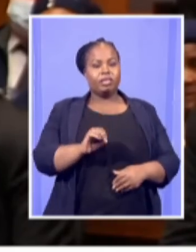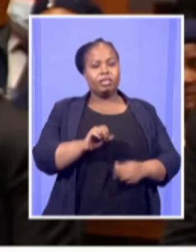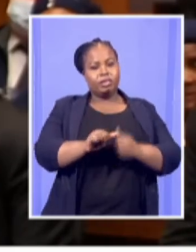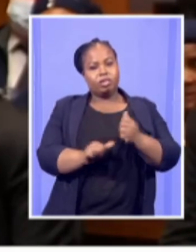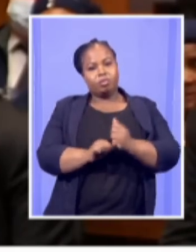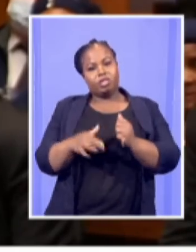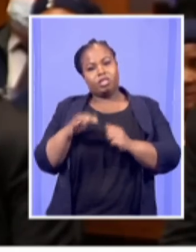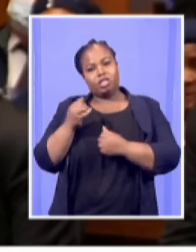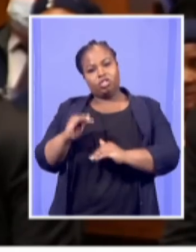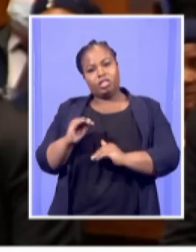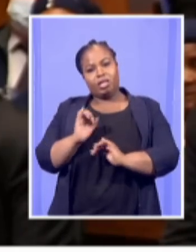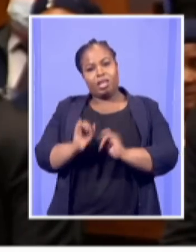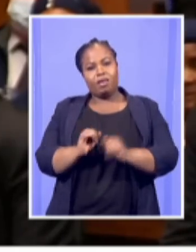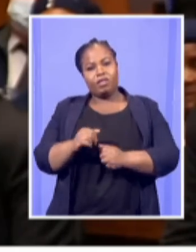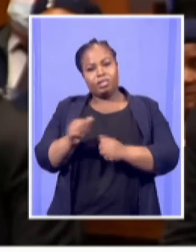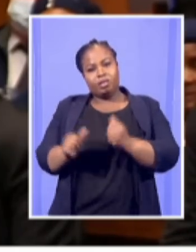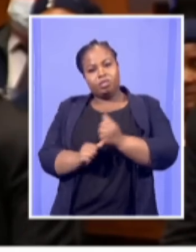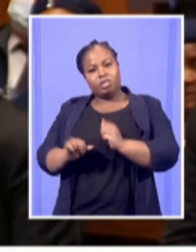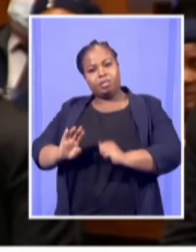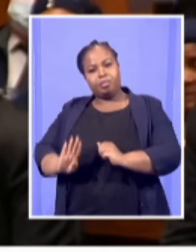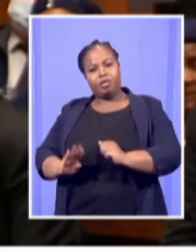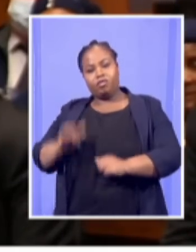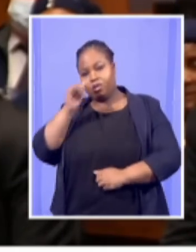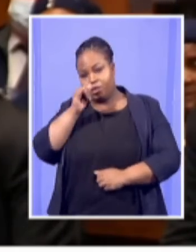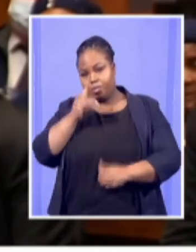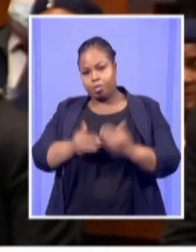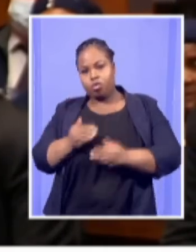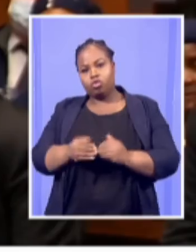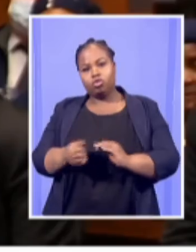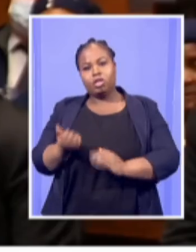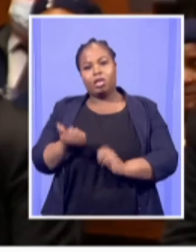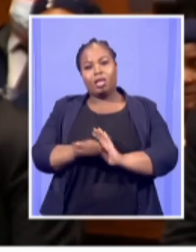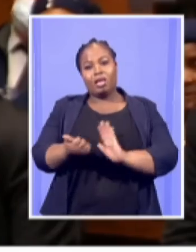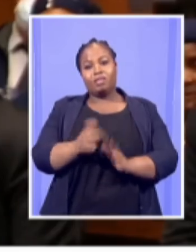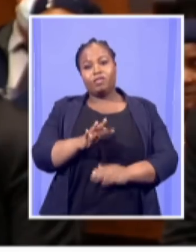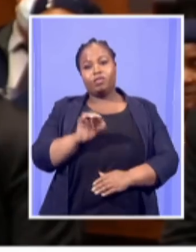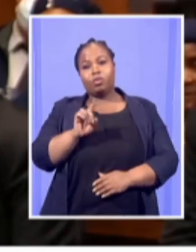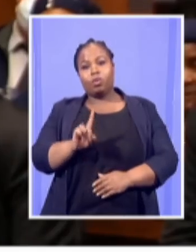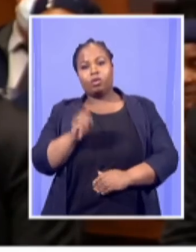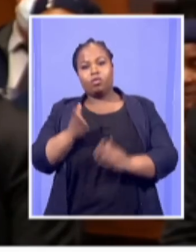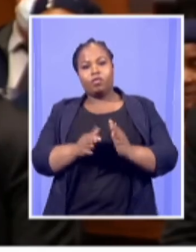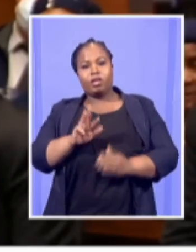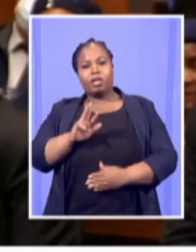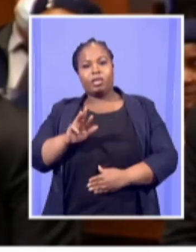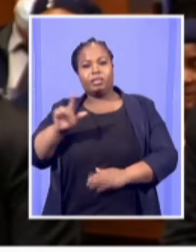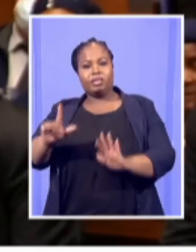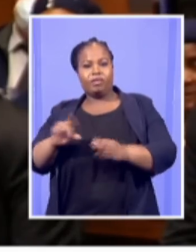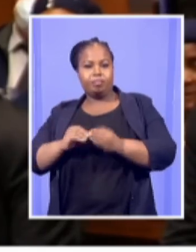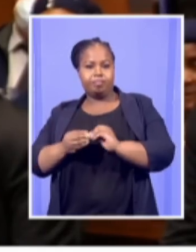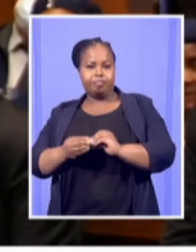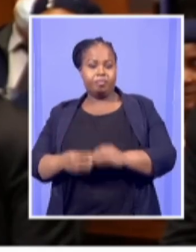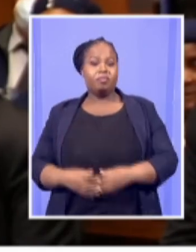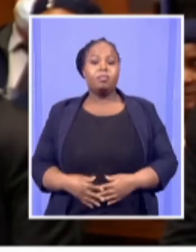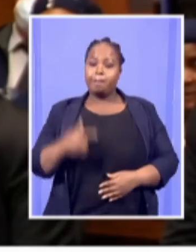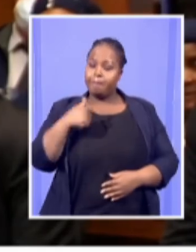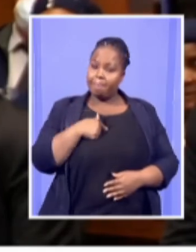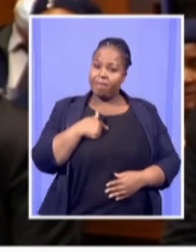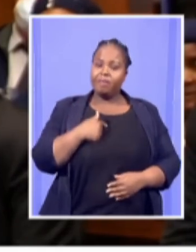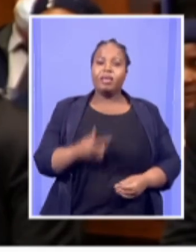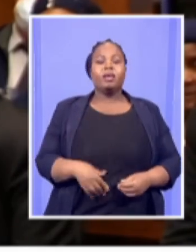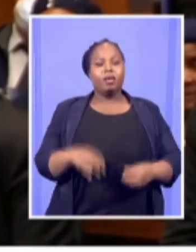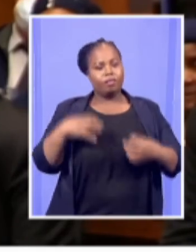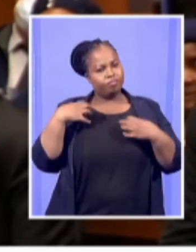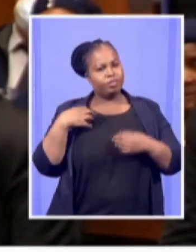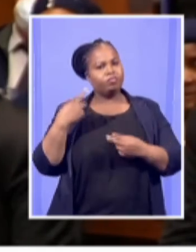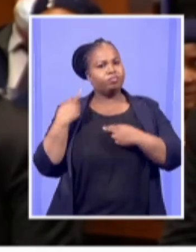11, subsection B of the Criminal Procedure Act 51 of 1997 as amended. I accordingly bear the onus to